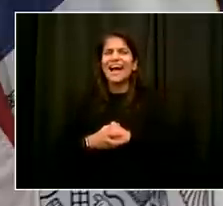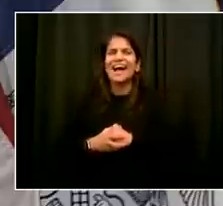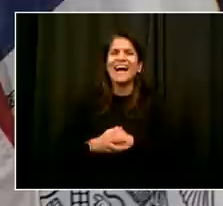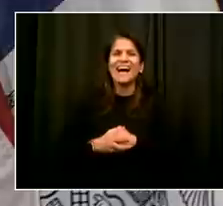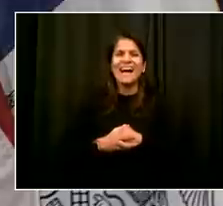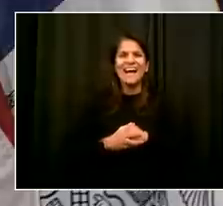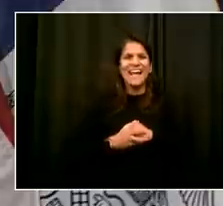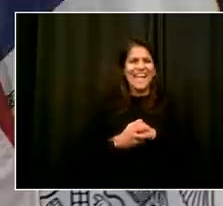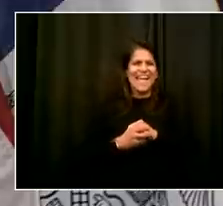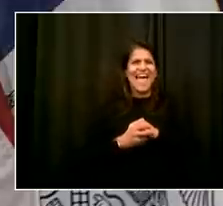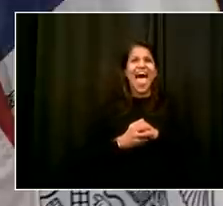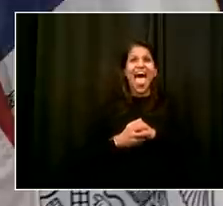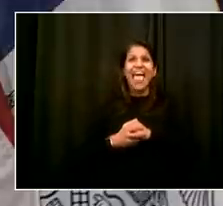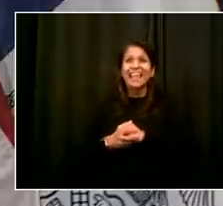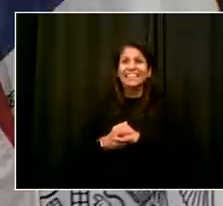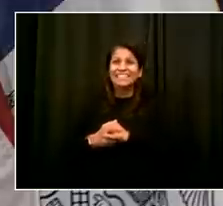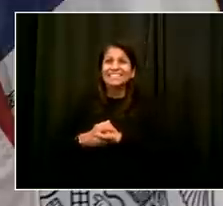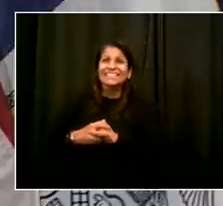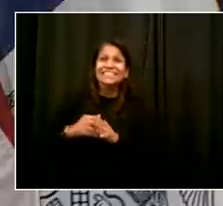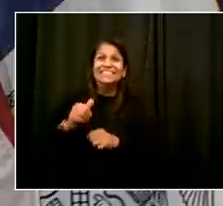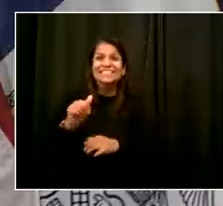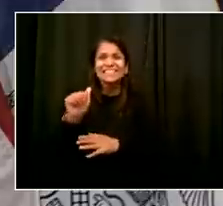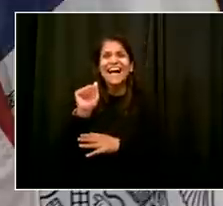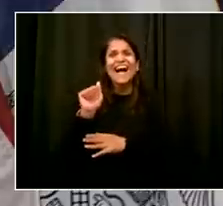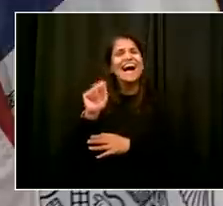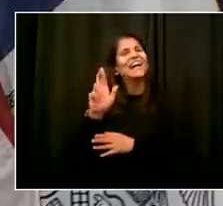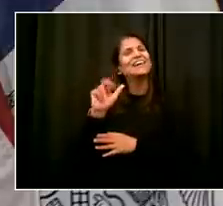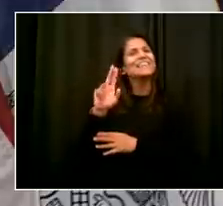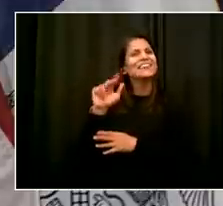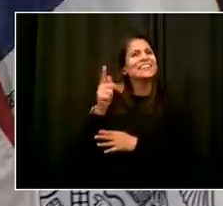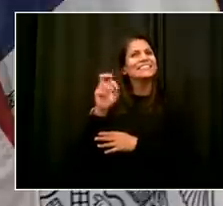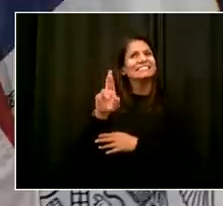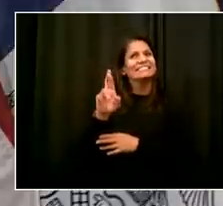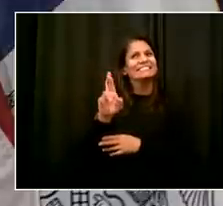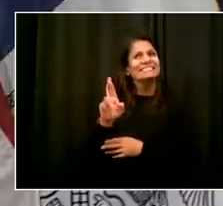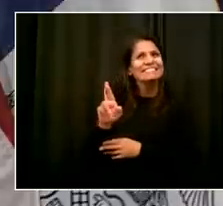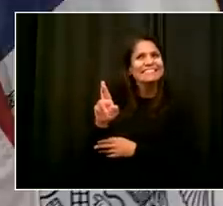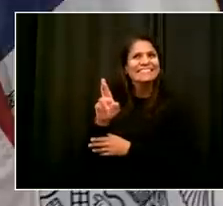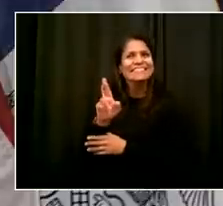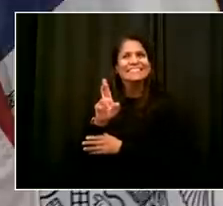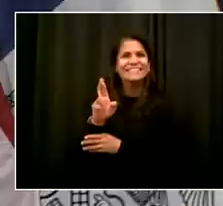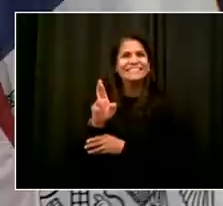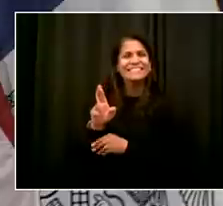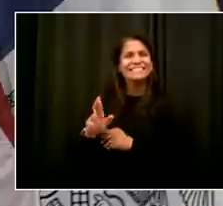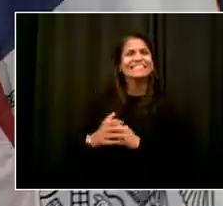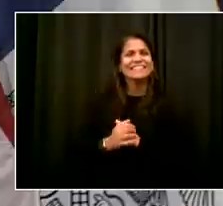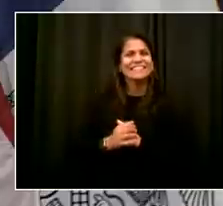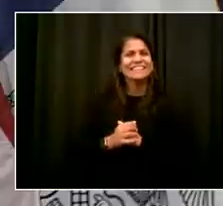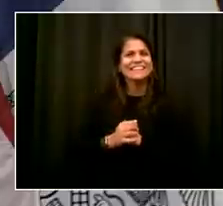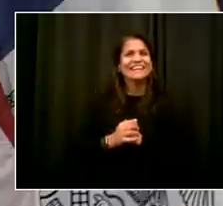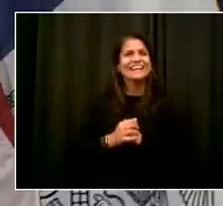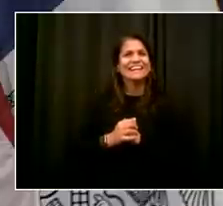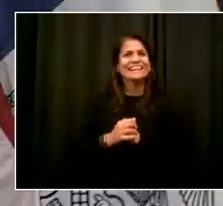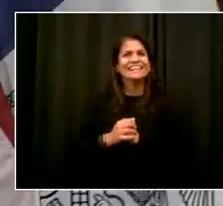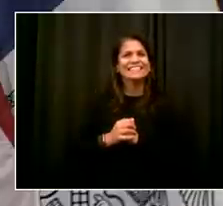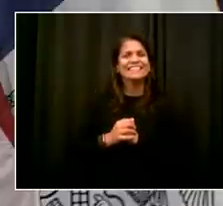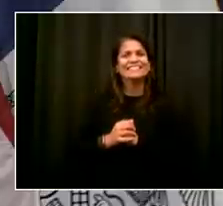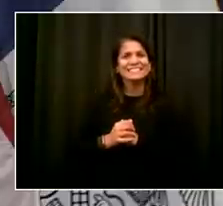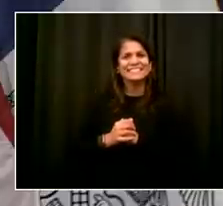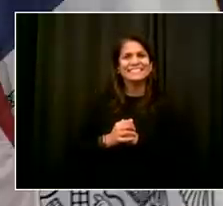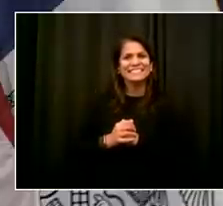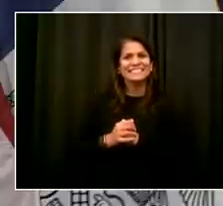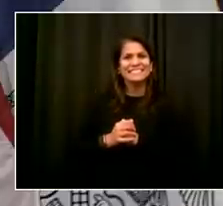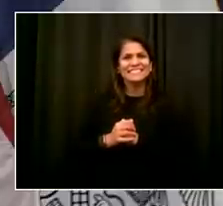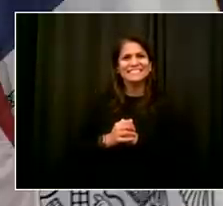Good morning, everybody. Mr. Mayor, I was wondering, since you've been collaborating with the governor on approach here, what can you tell New Yorkers about the original plan of 10 days